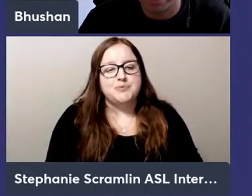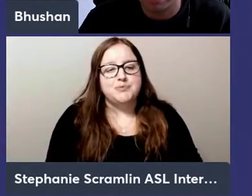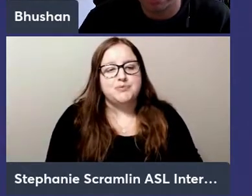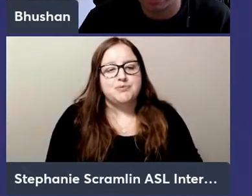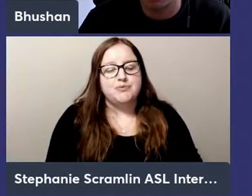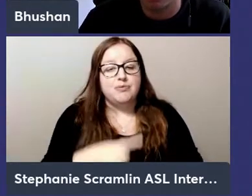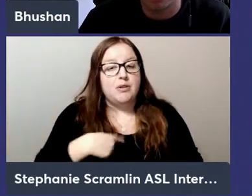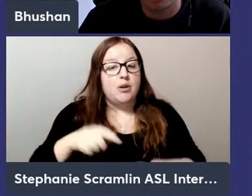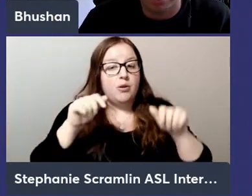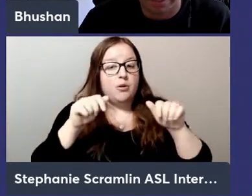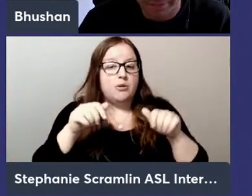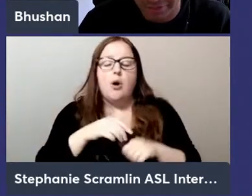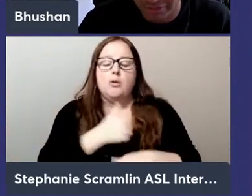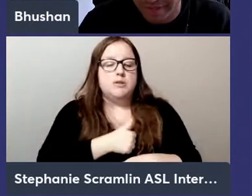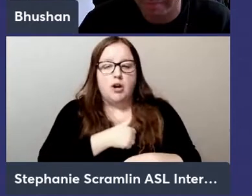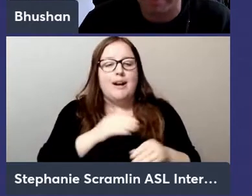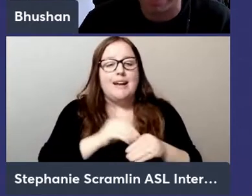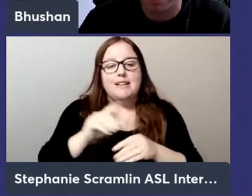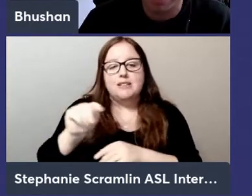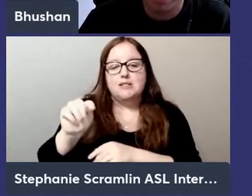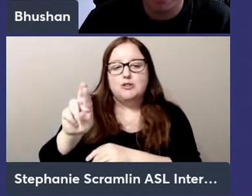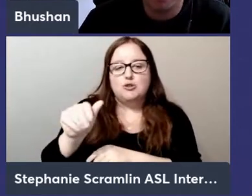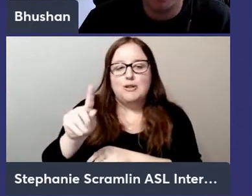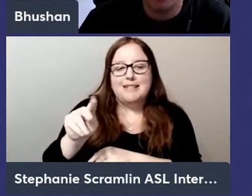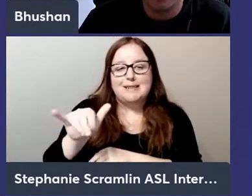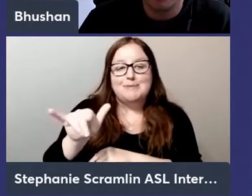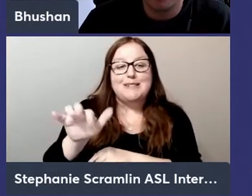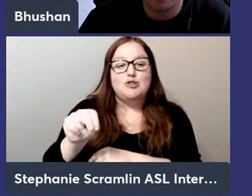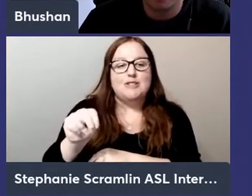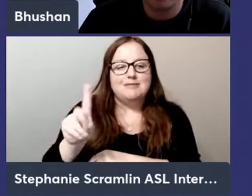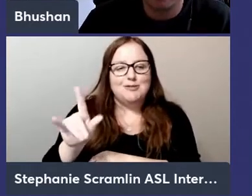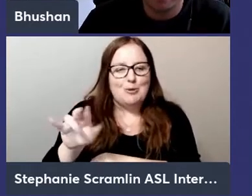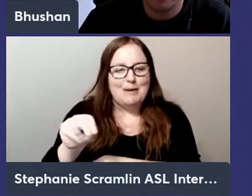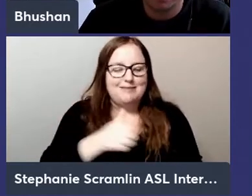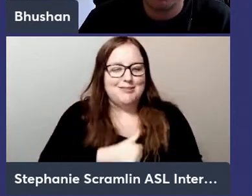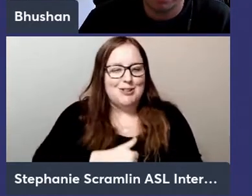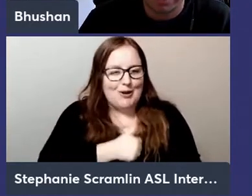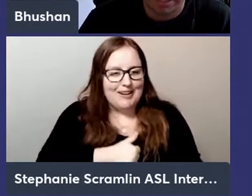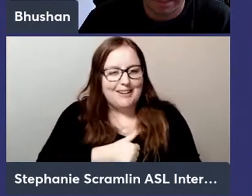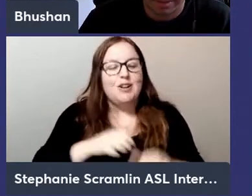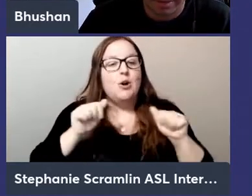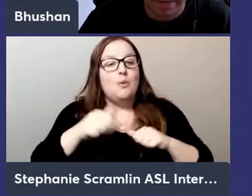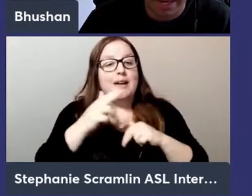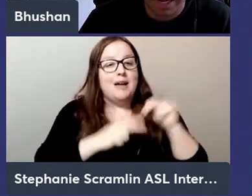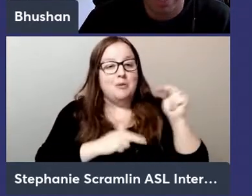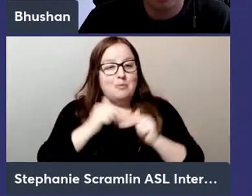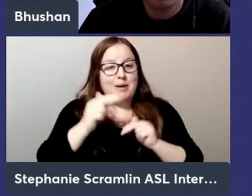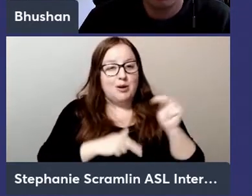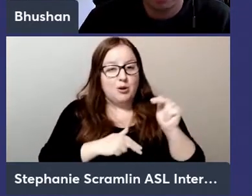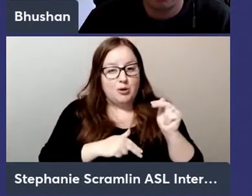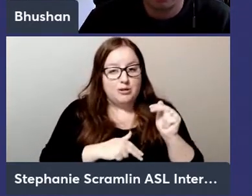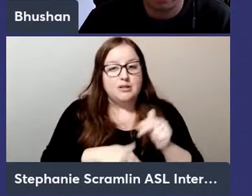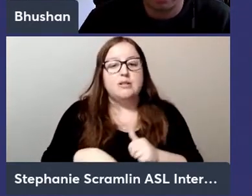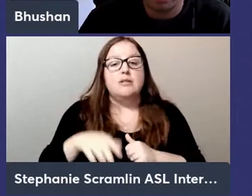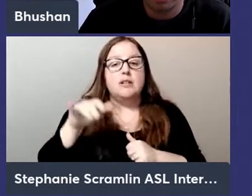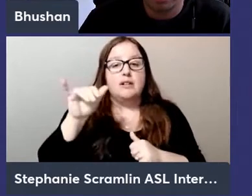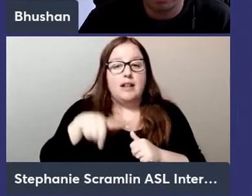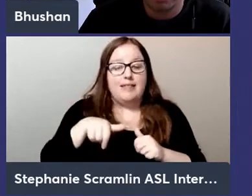we can basically, oh sorry, in the transmission domain, my bad. And we can basically build this tree